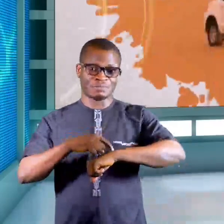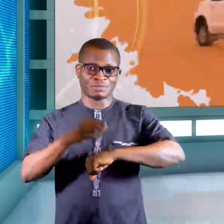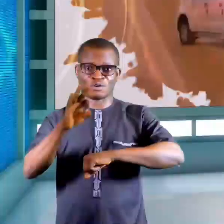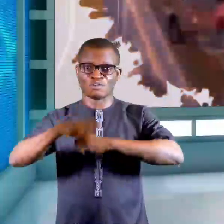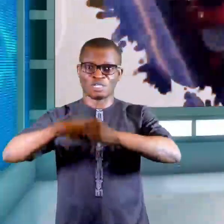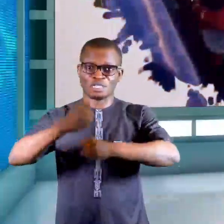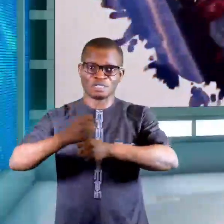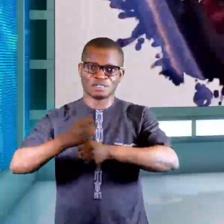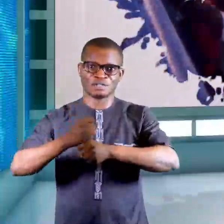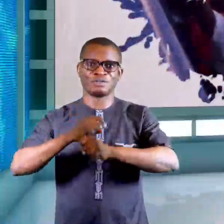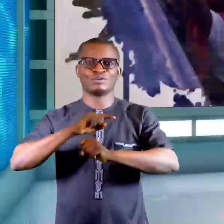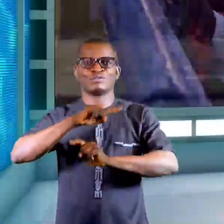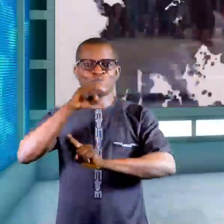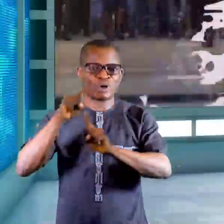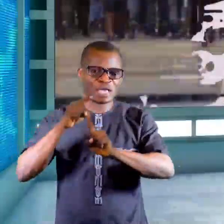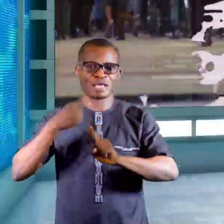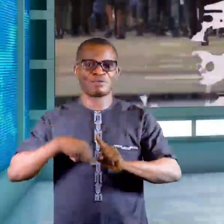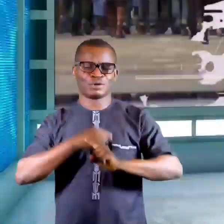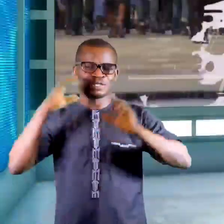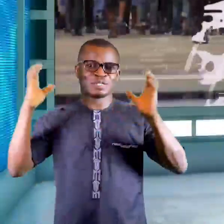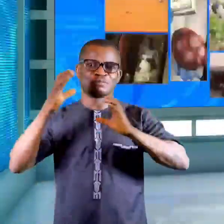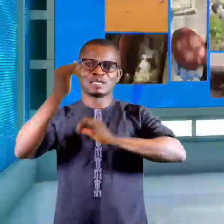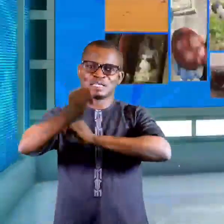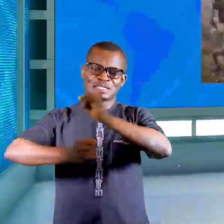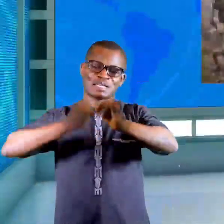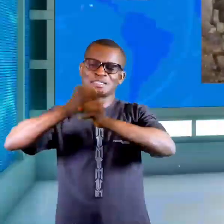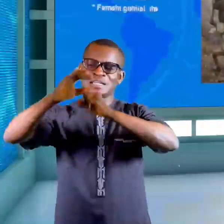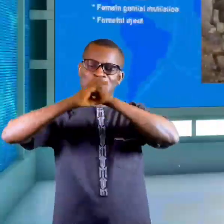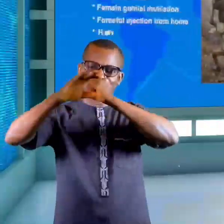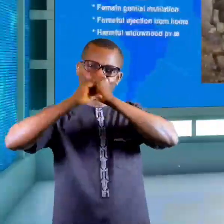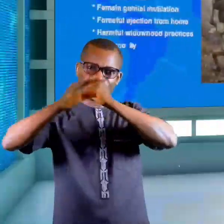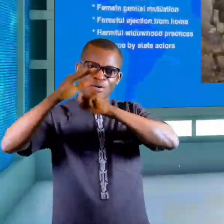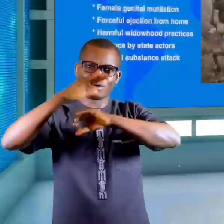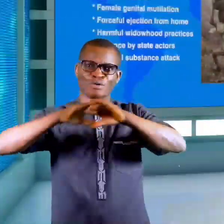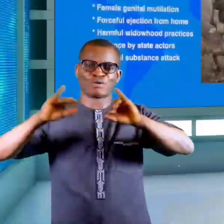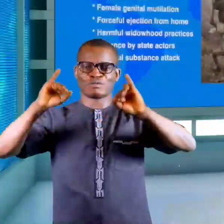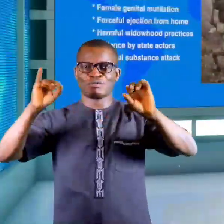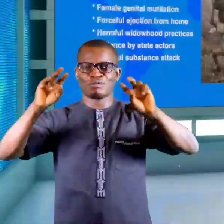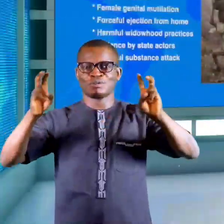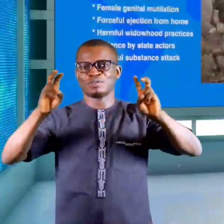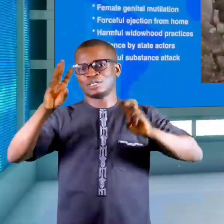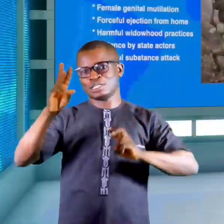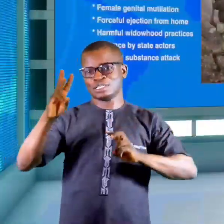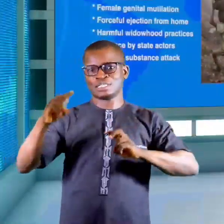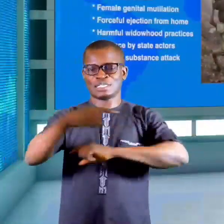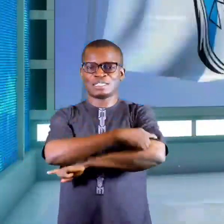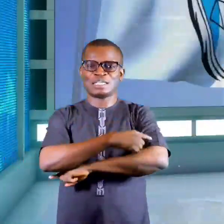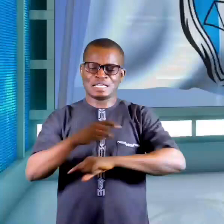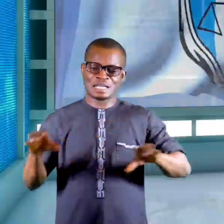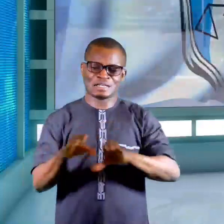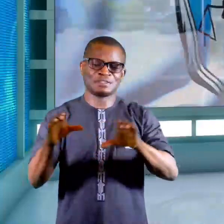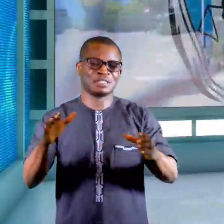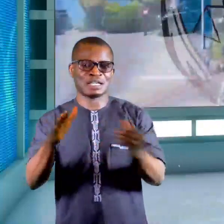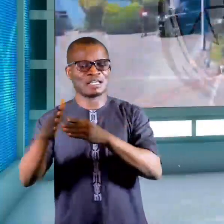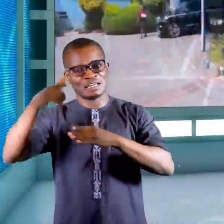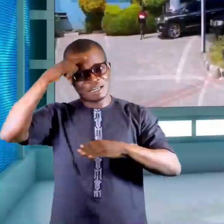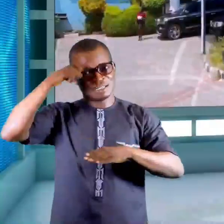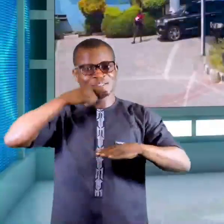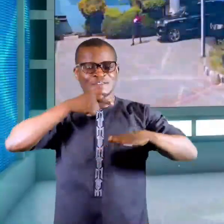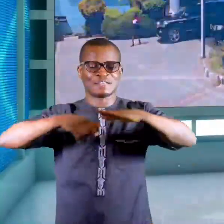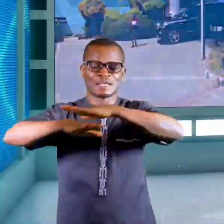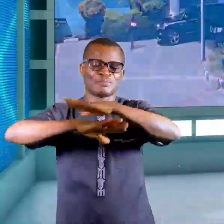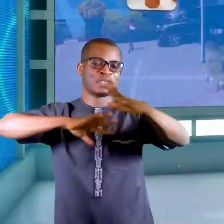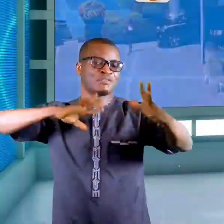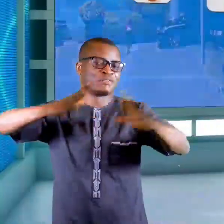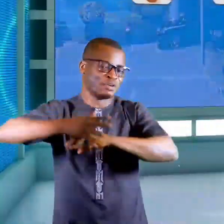It's that time of the year when the world unites for the international campaign tagged 16 Days of Activism Against